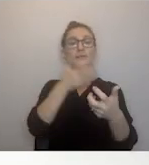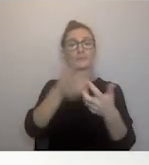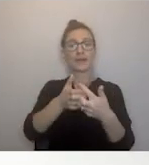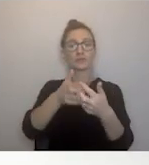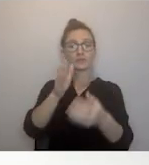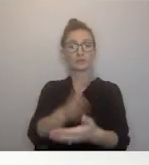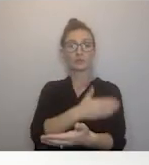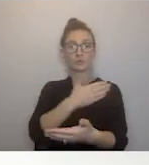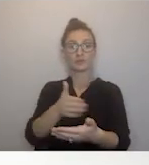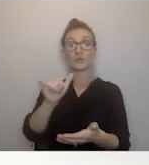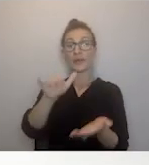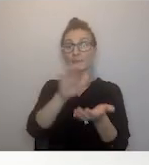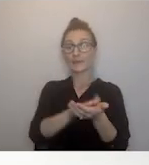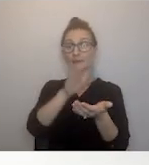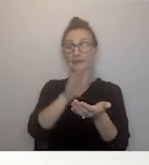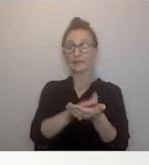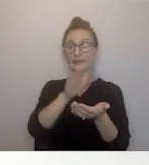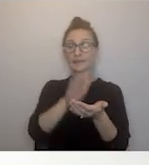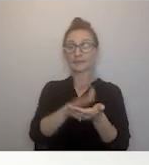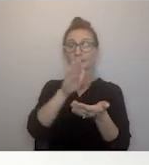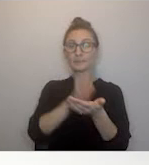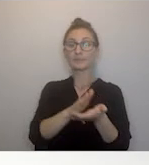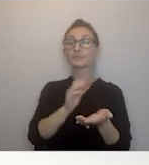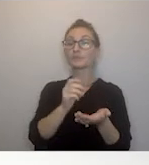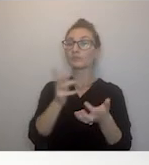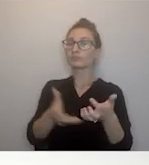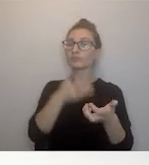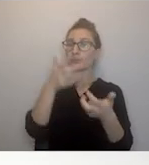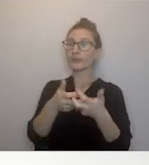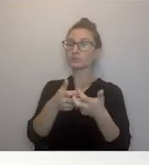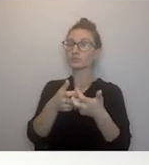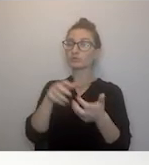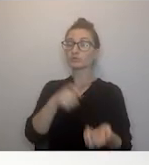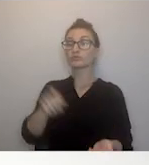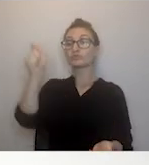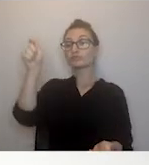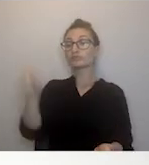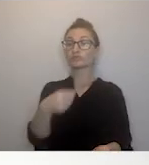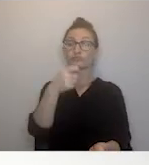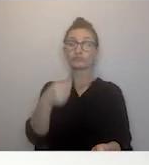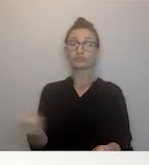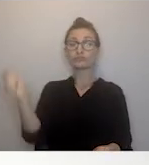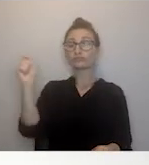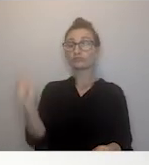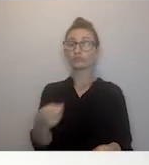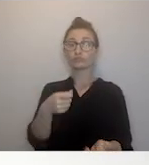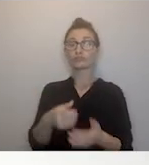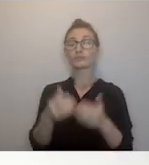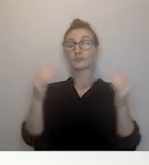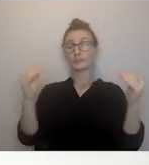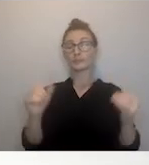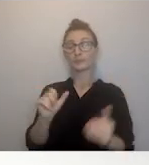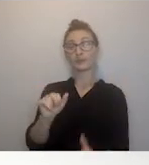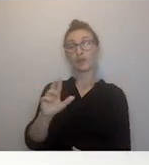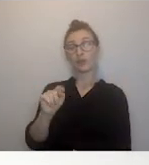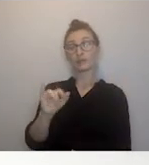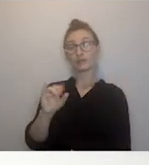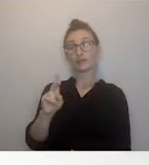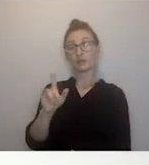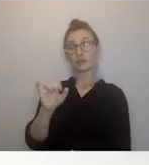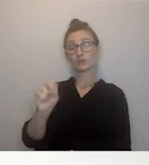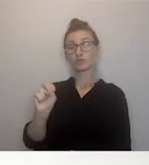conducting pattern in time with the music, so finding that steady beat and moving either fast or moving slow, depending on what's happening that you're hearing. And